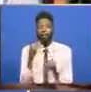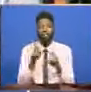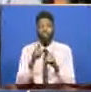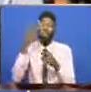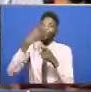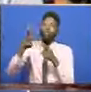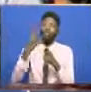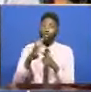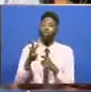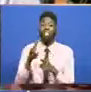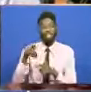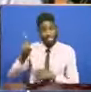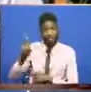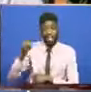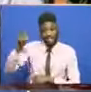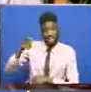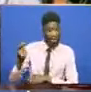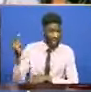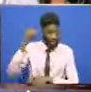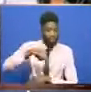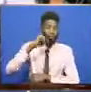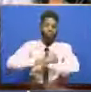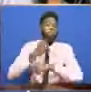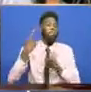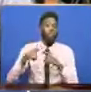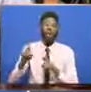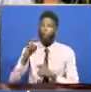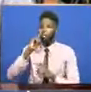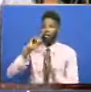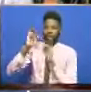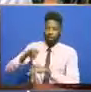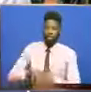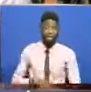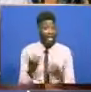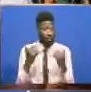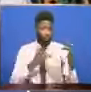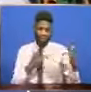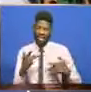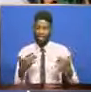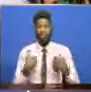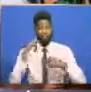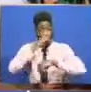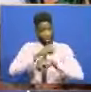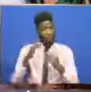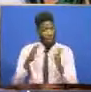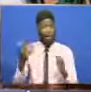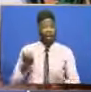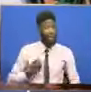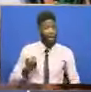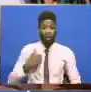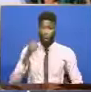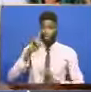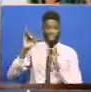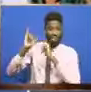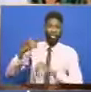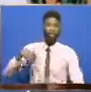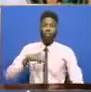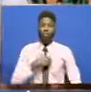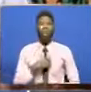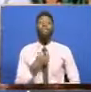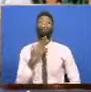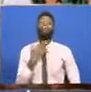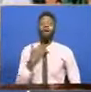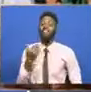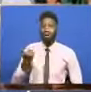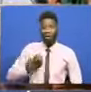be in school, and they are out. So we are concerned. Schools are reopening. We are losing these girls, and we need these girls in school. Mm. So we are focusing to ensure that we